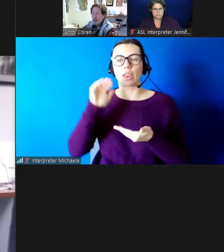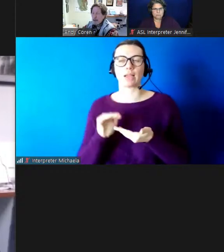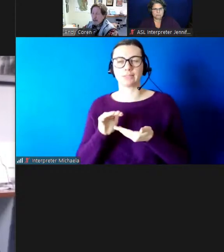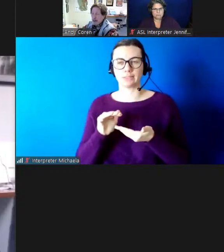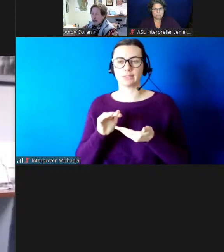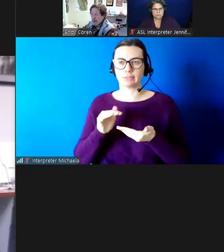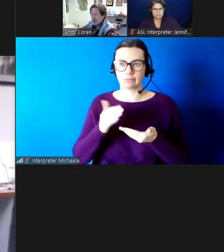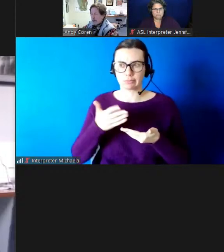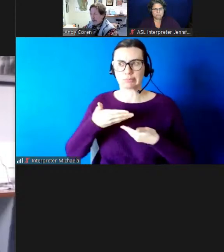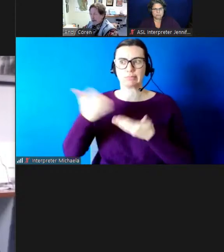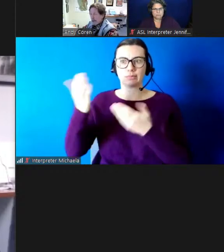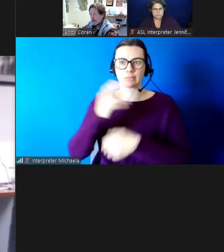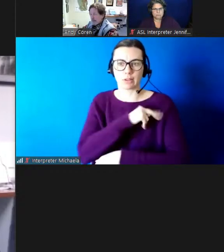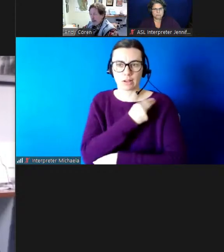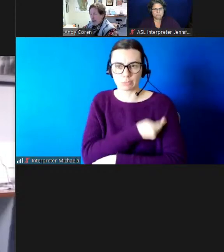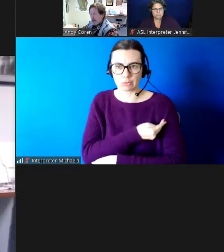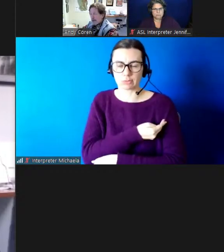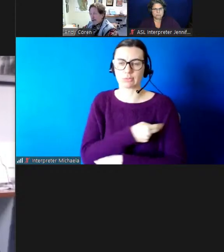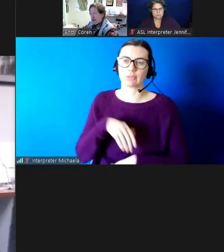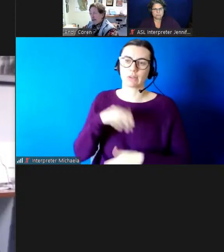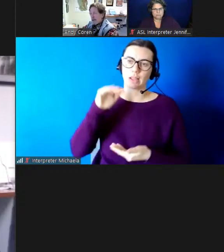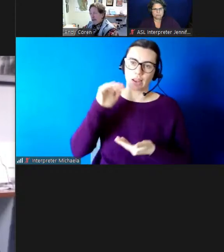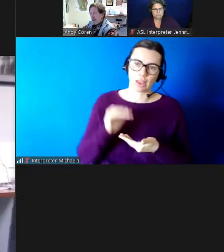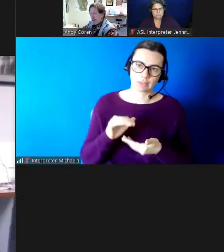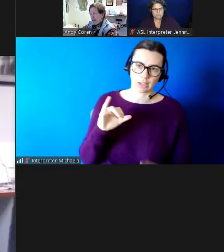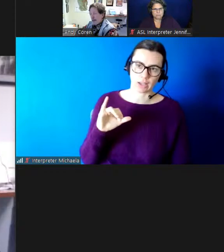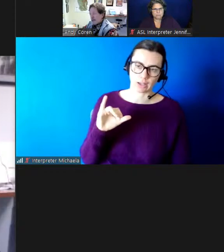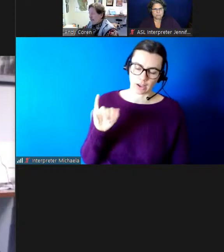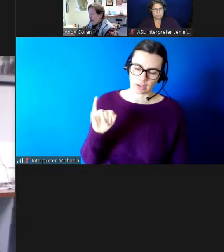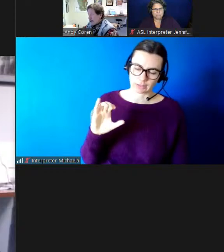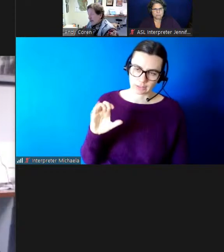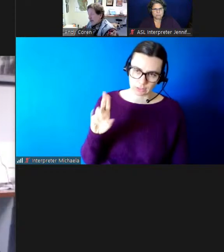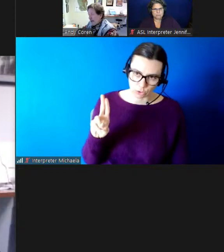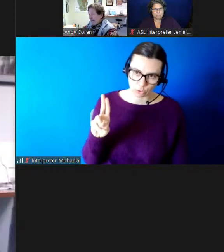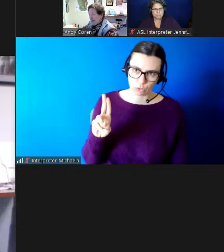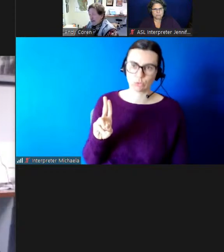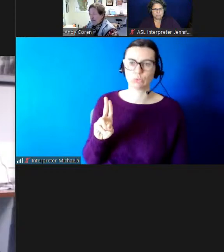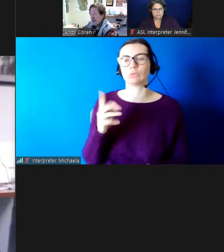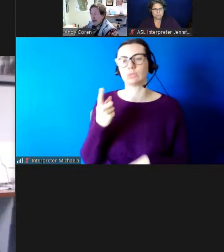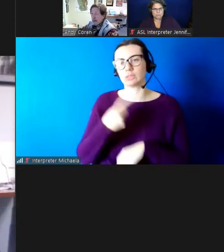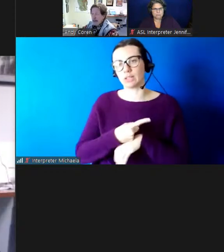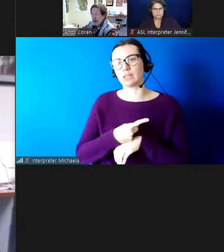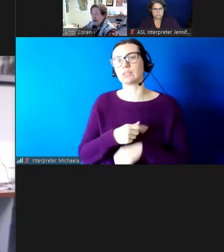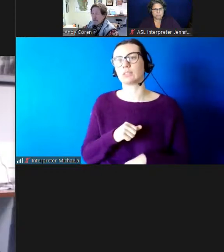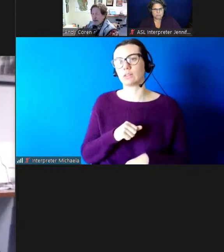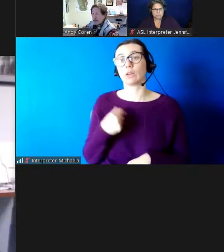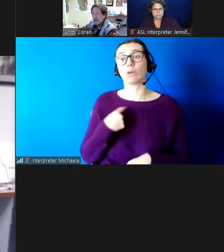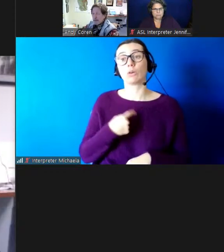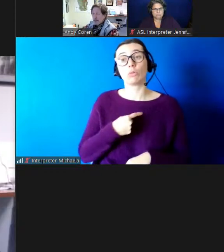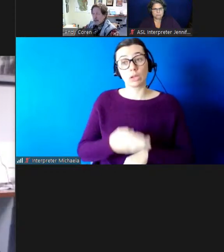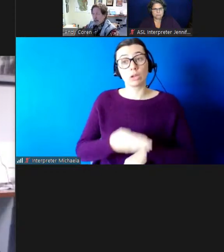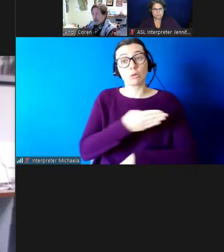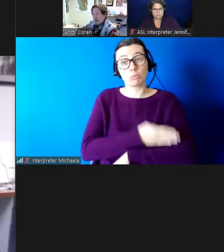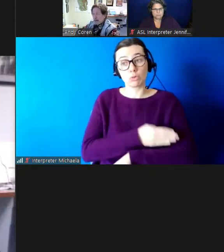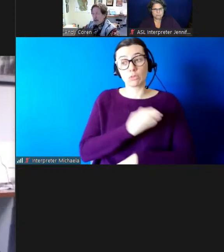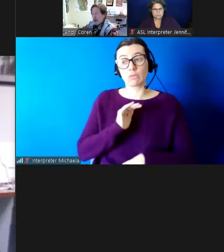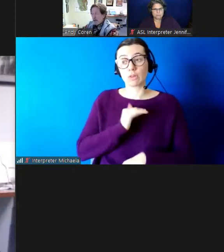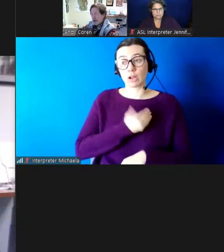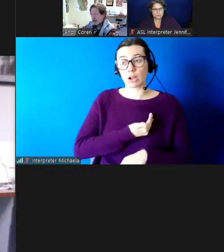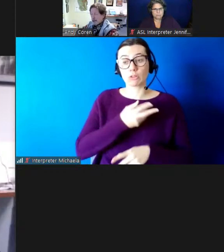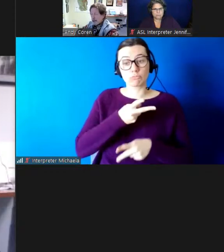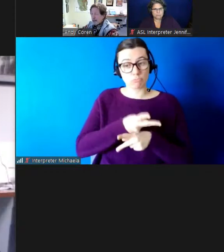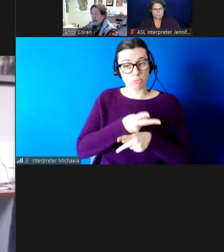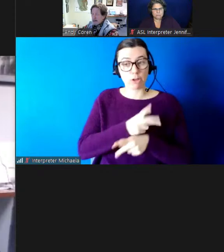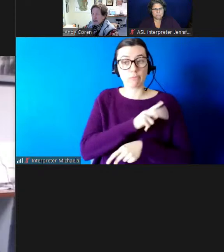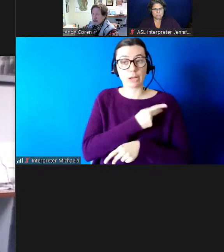people, less intensive care unit days. We've also improved our care of patients within the hospital.